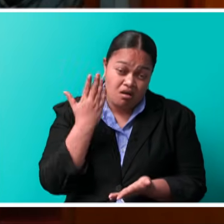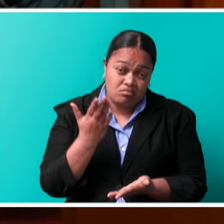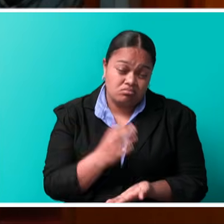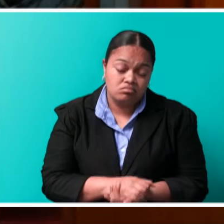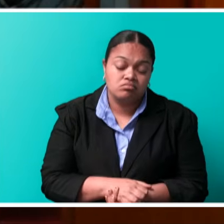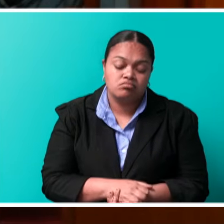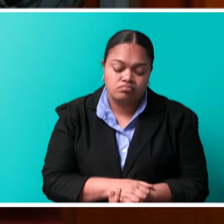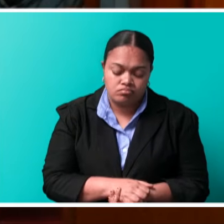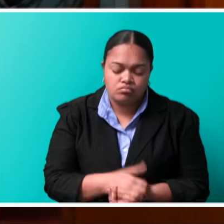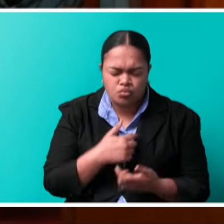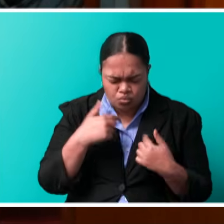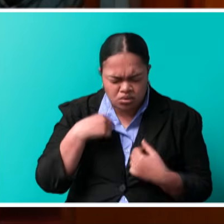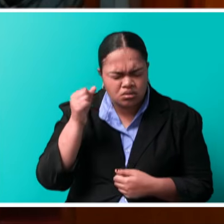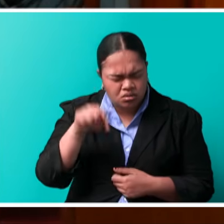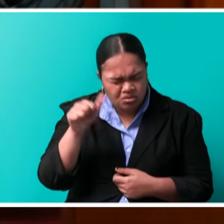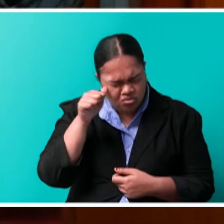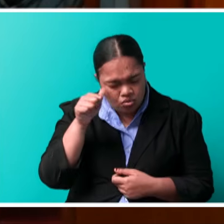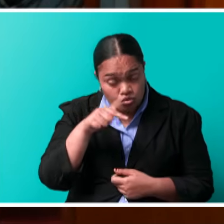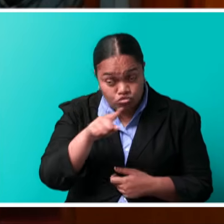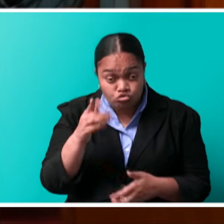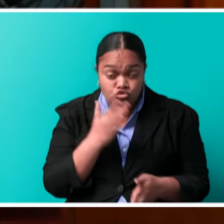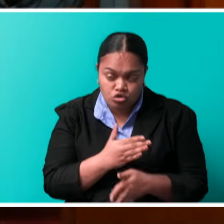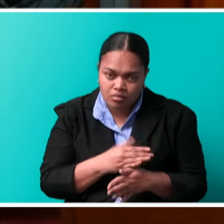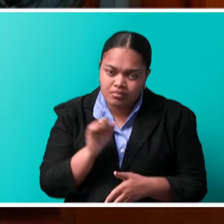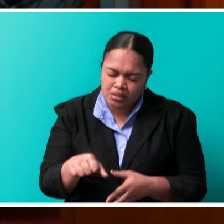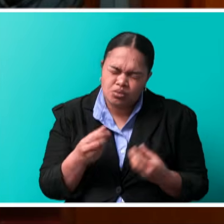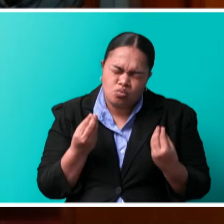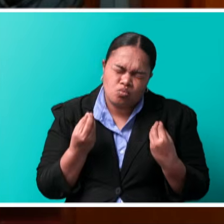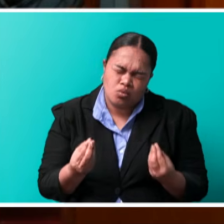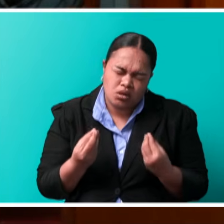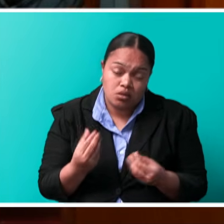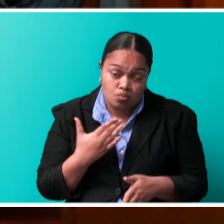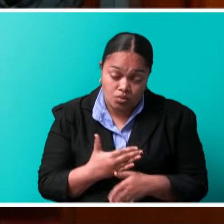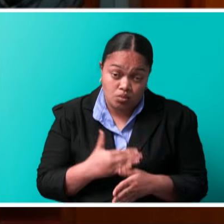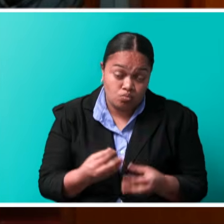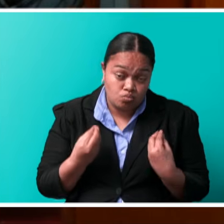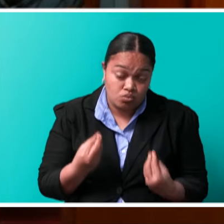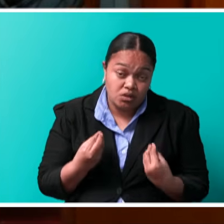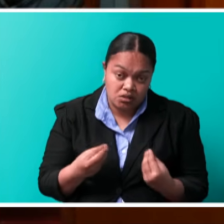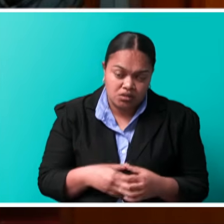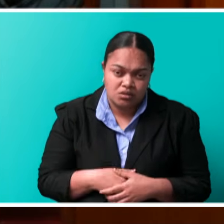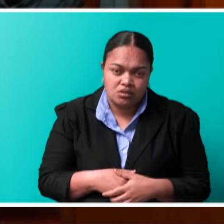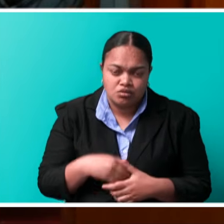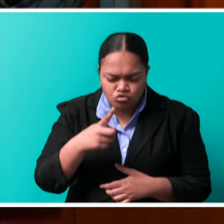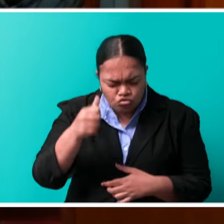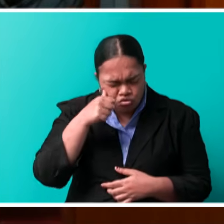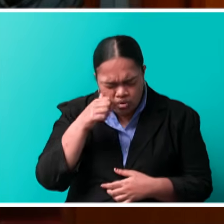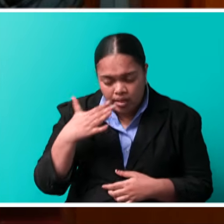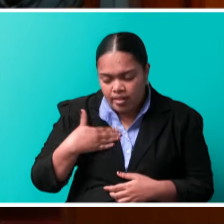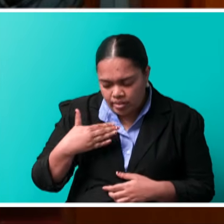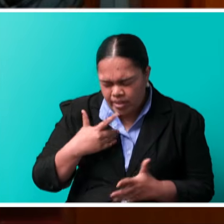We know that for you, jobs matter. We know that health,